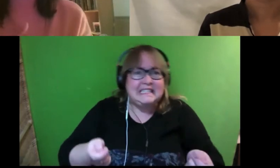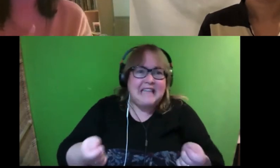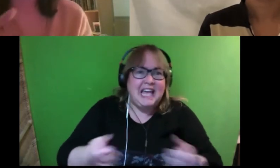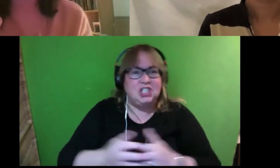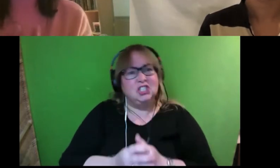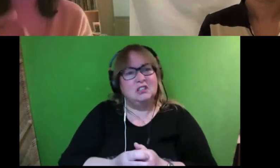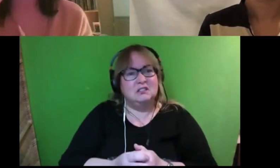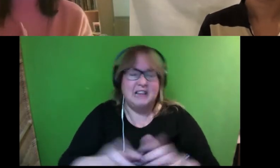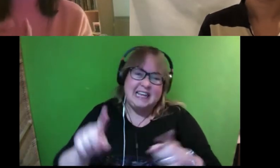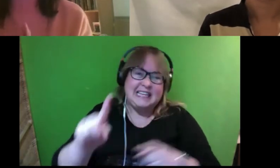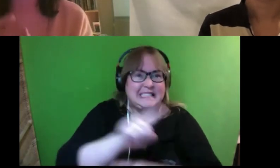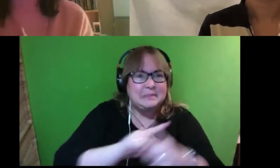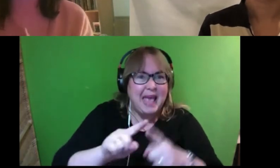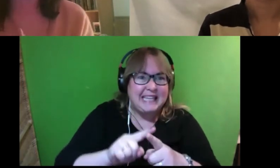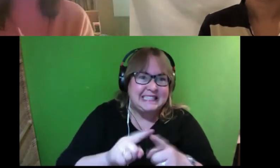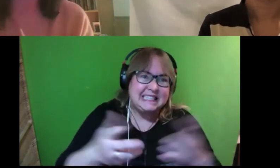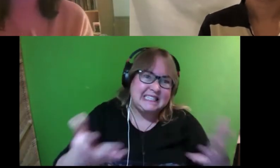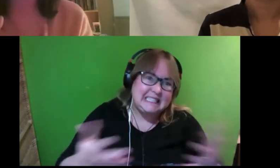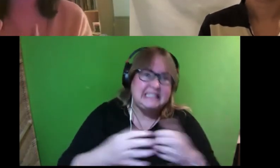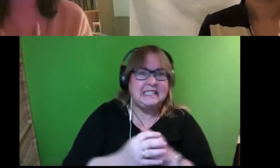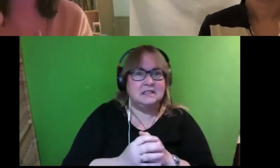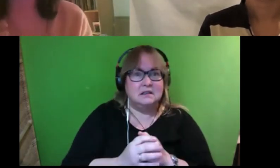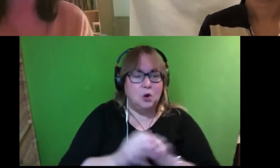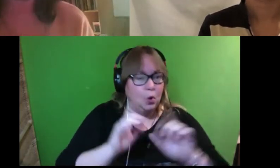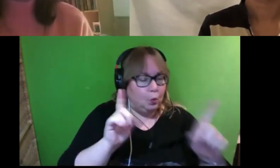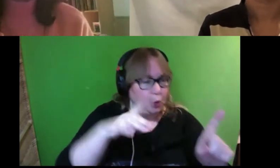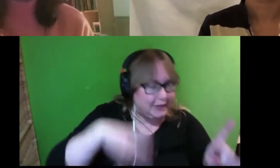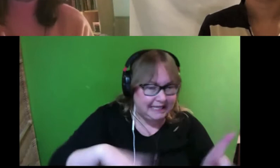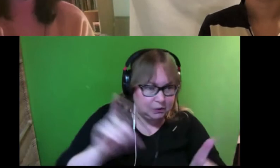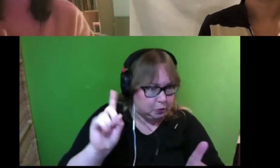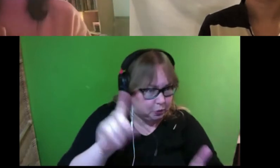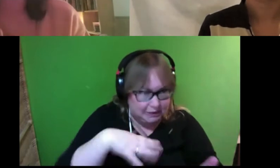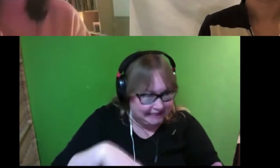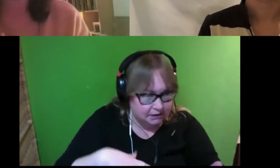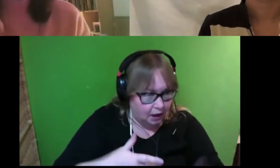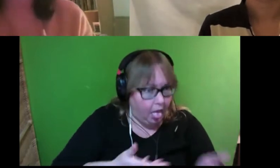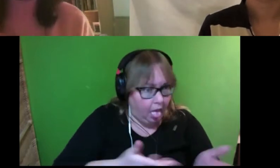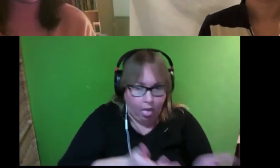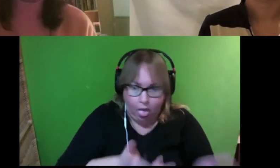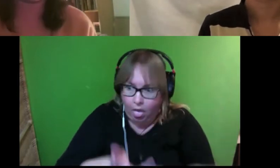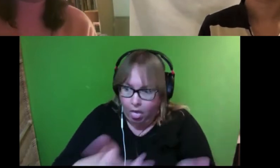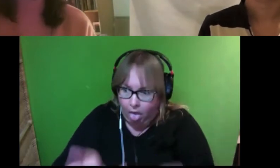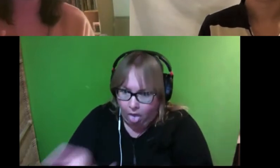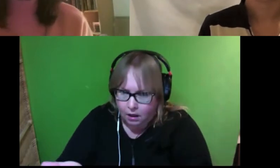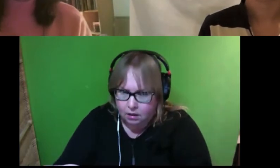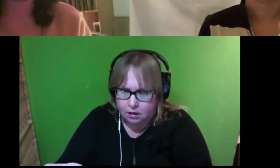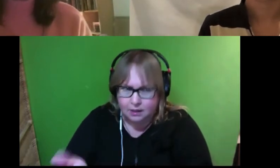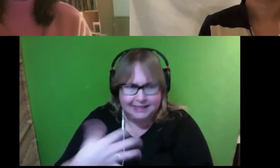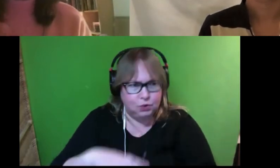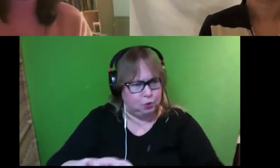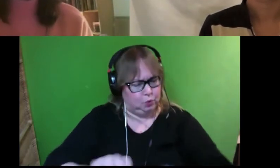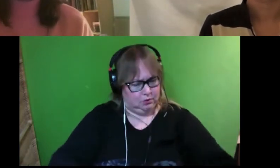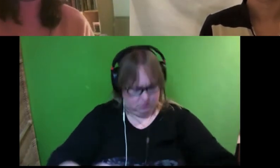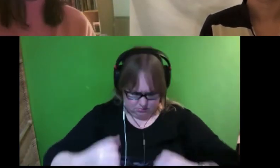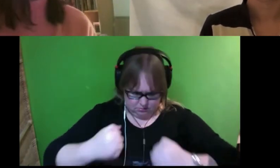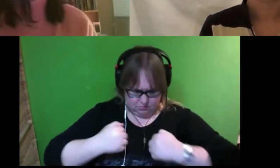spaces and perhaps prioritizing the needs of others over, and not thinking that actually I have my own creative ideas and research